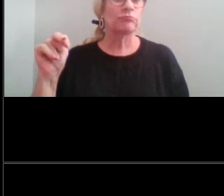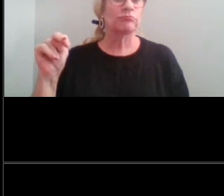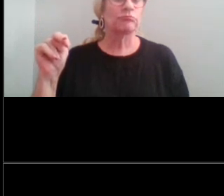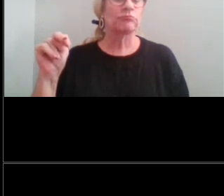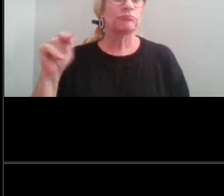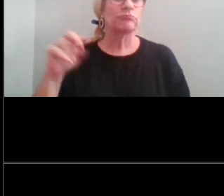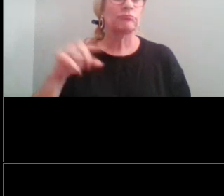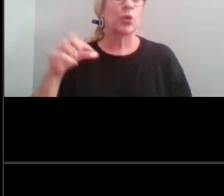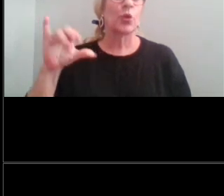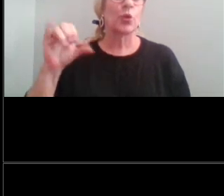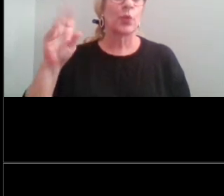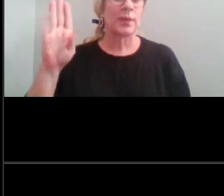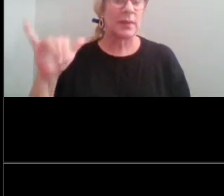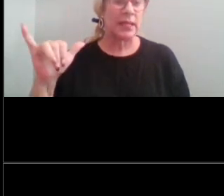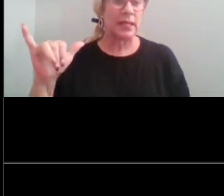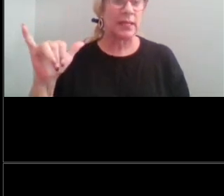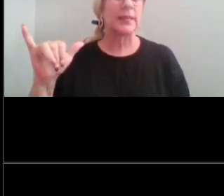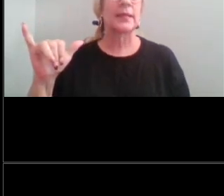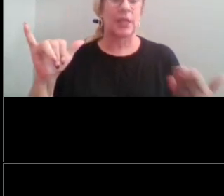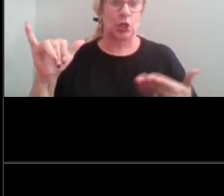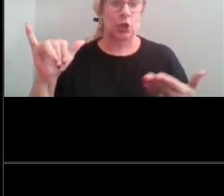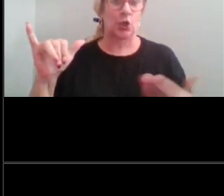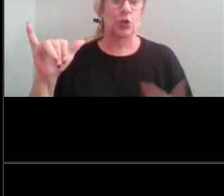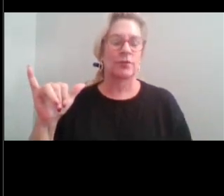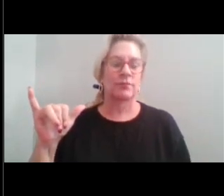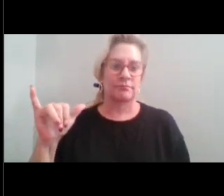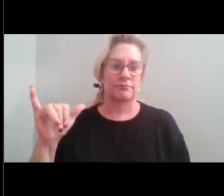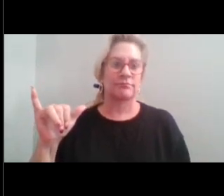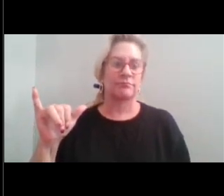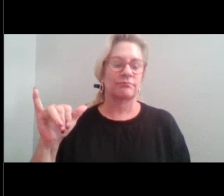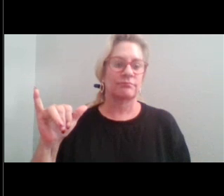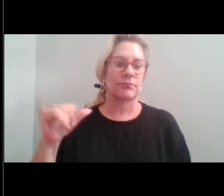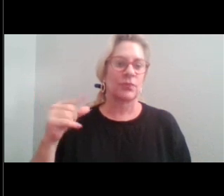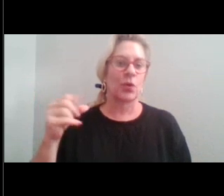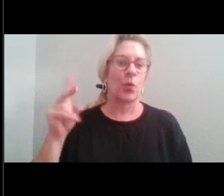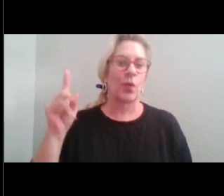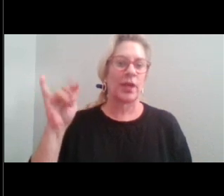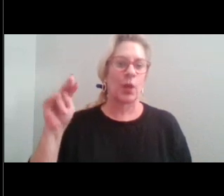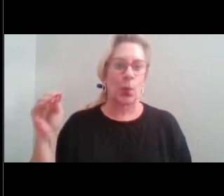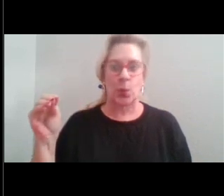Commissioner Grisby. Present. Vice Chair Gordino.